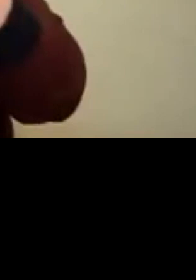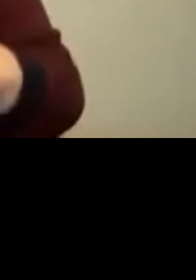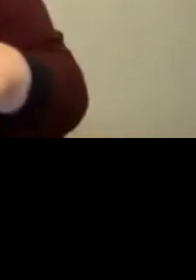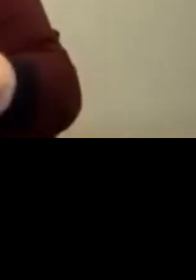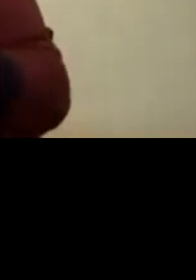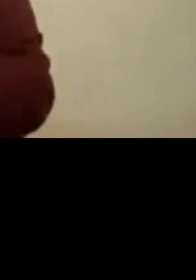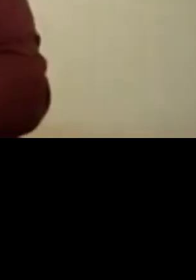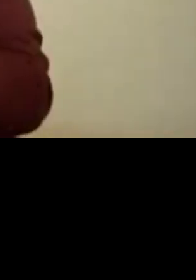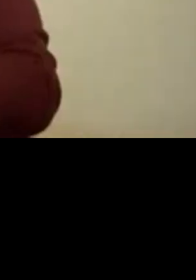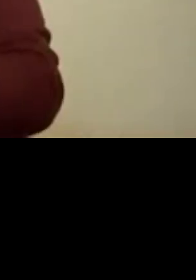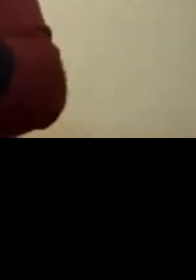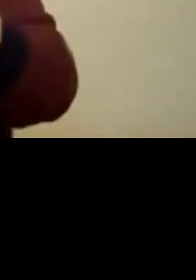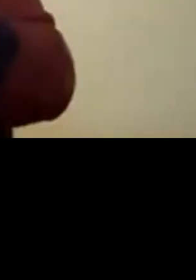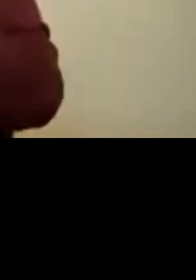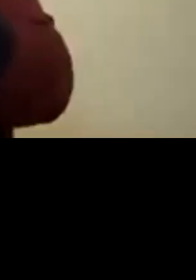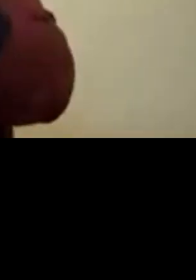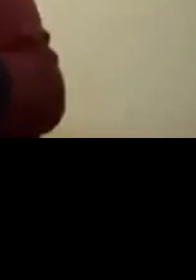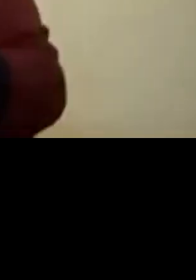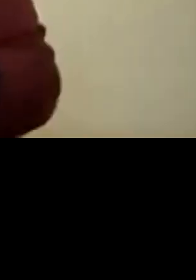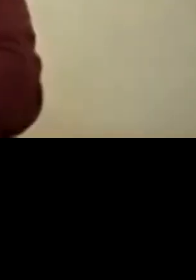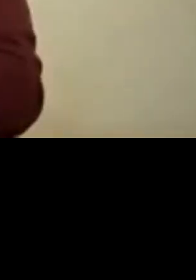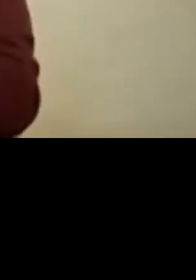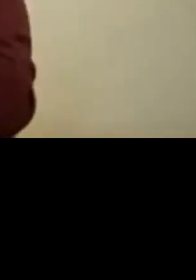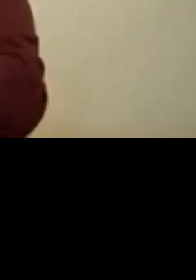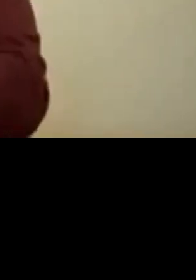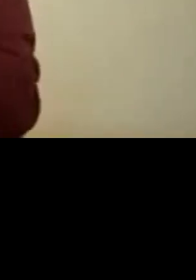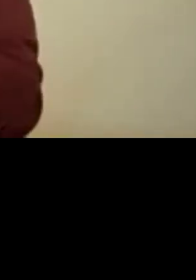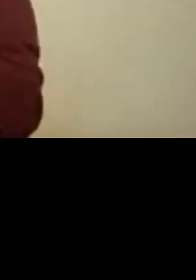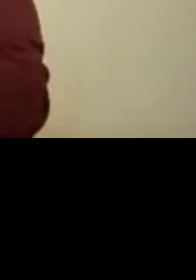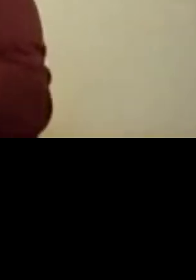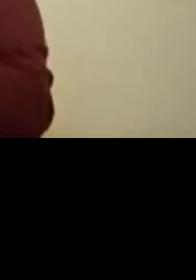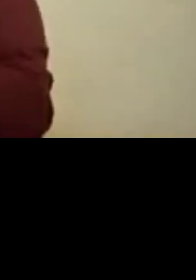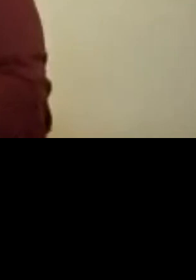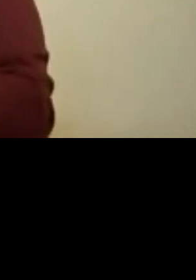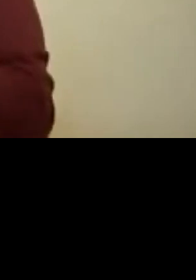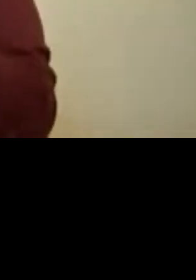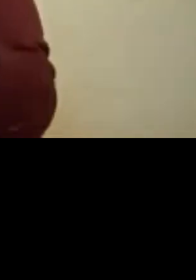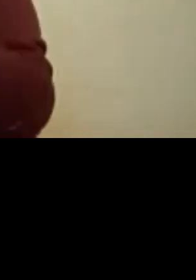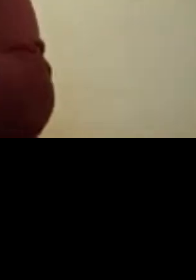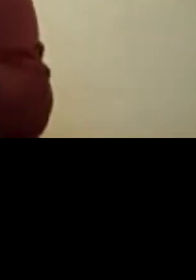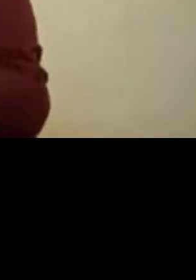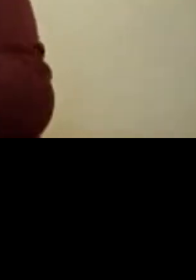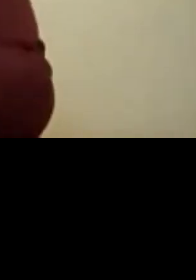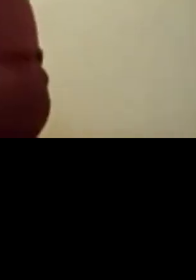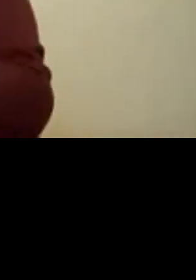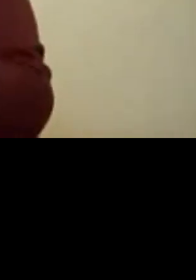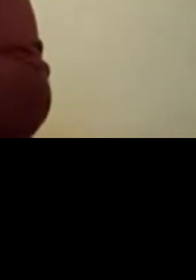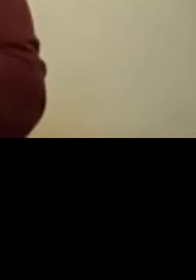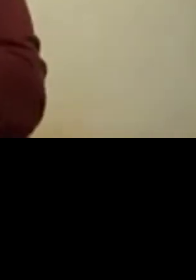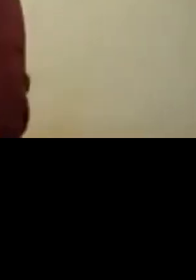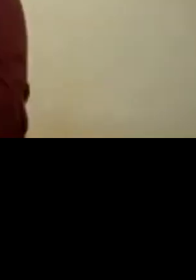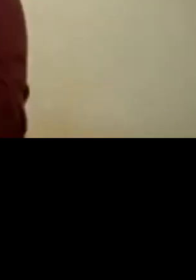get engaged in like medications for opioid use disorders, then that might be something that can kind of